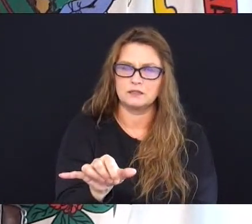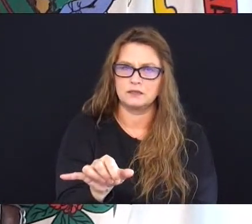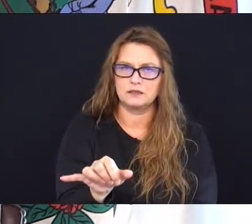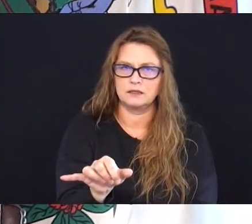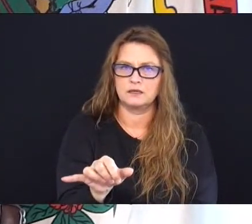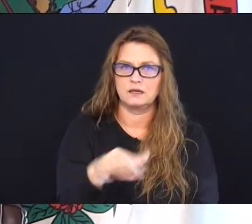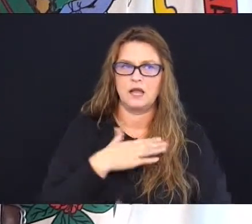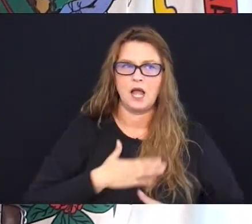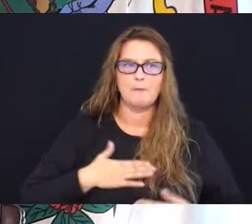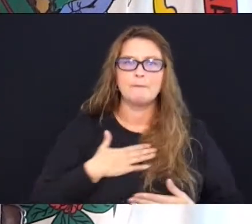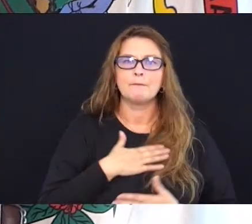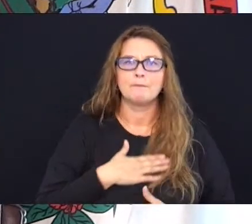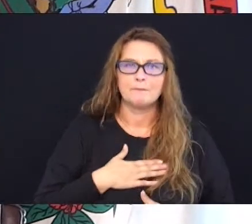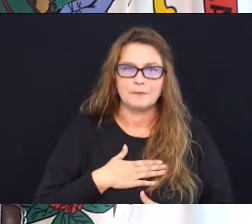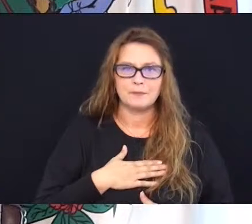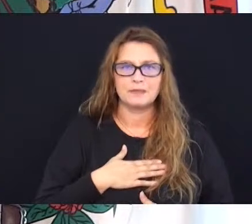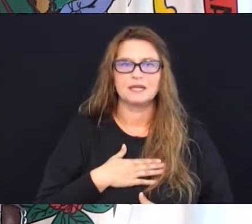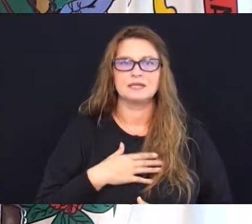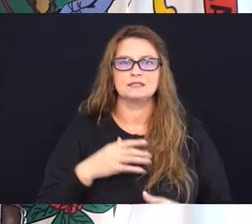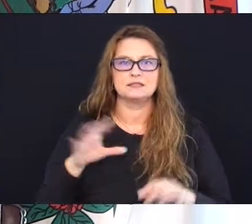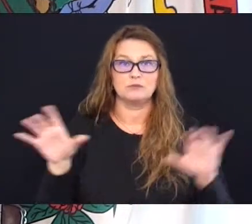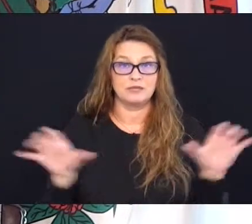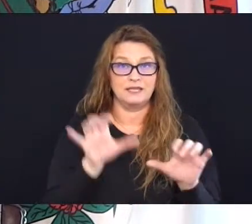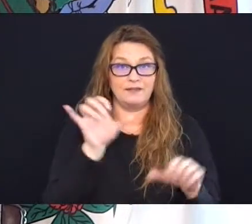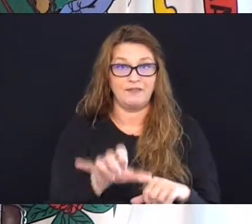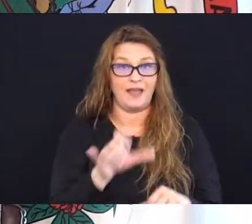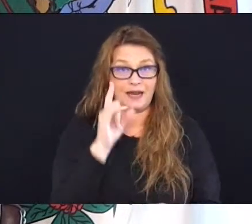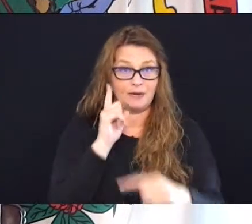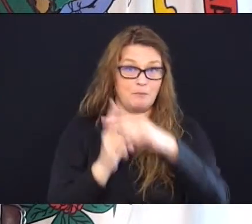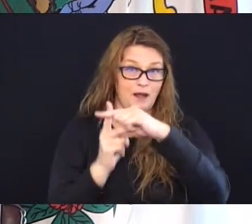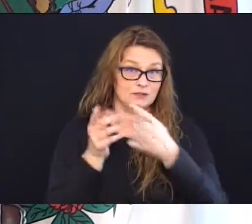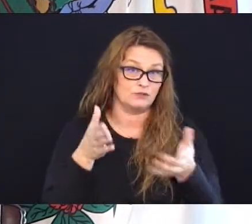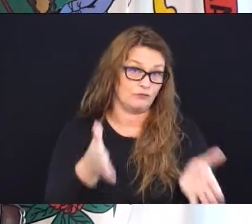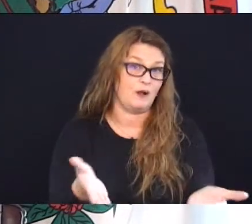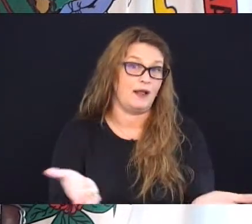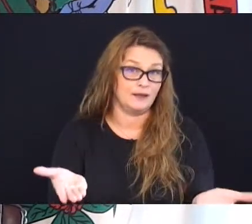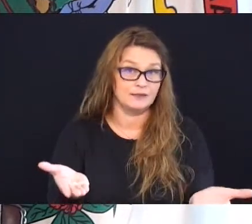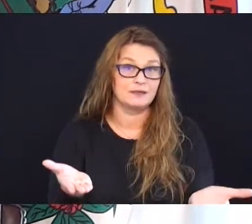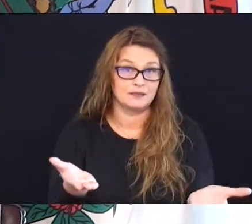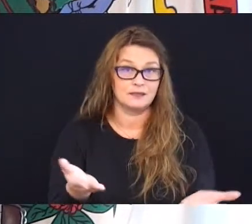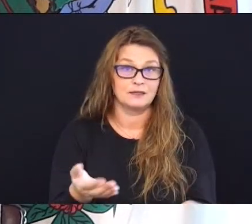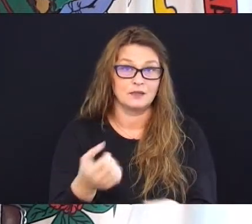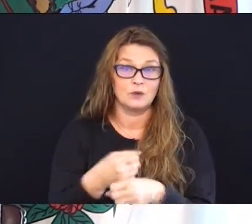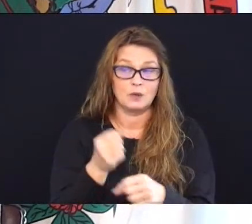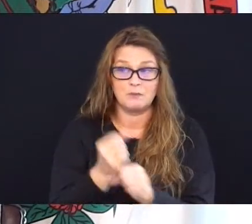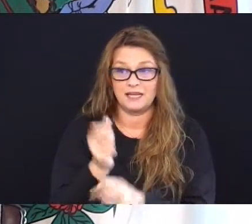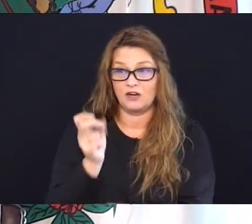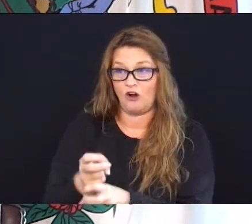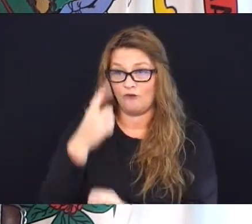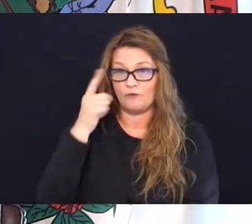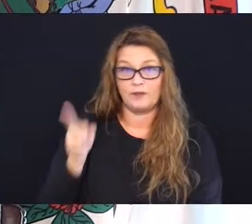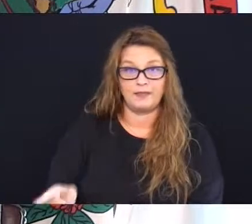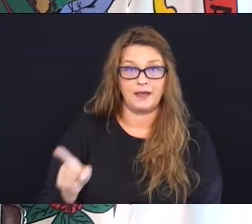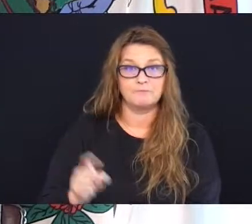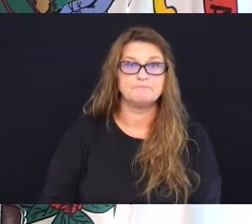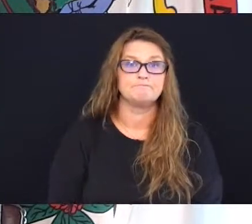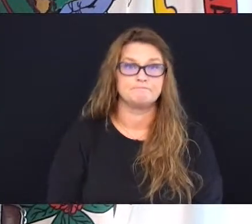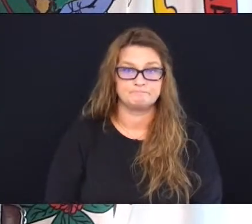I'm pleased that we moved in a real positive way there, and we're sure going to make it tougher on those people, that's for sure.